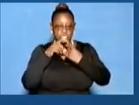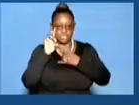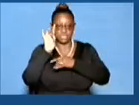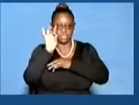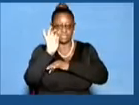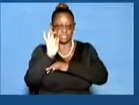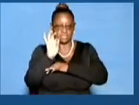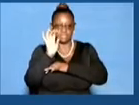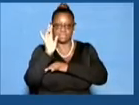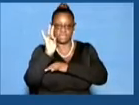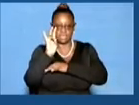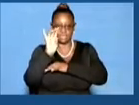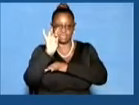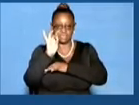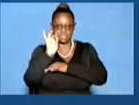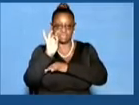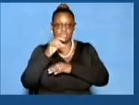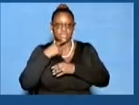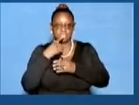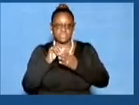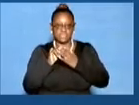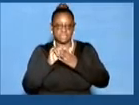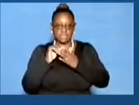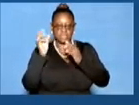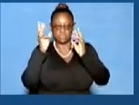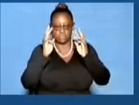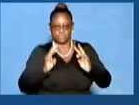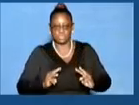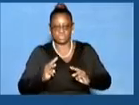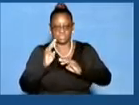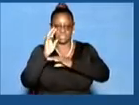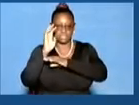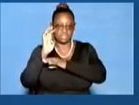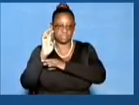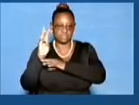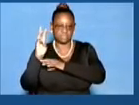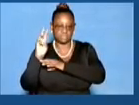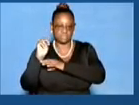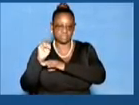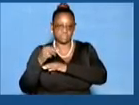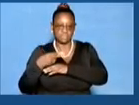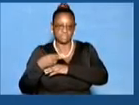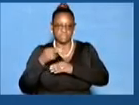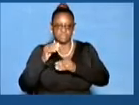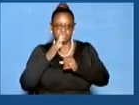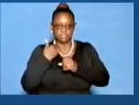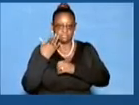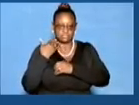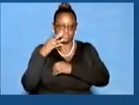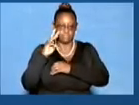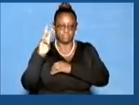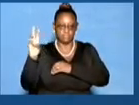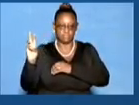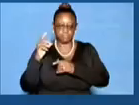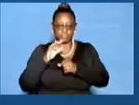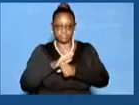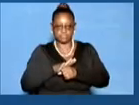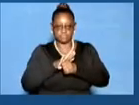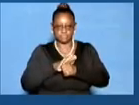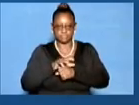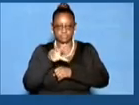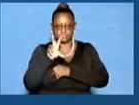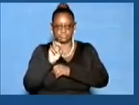around 66%. East-southeast winds at 6 miles per hour. The barometric pressure 1,016.0 millibars. That's